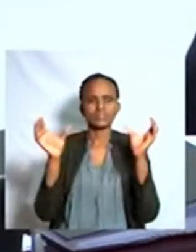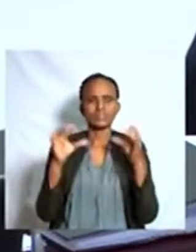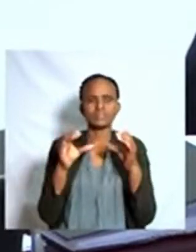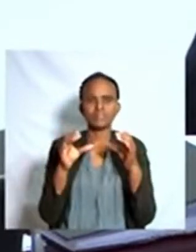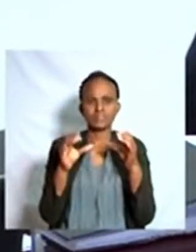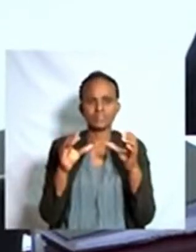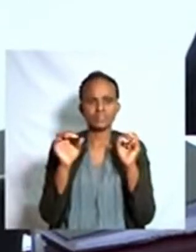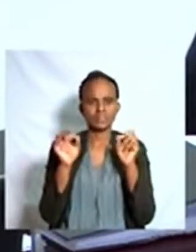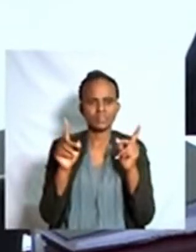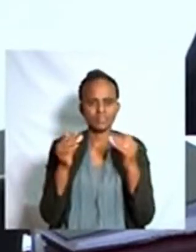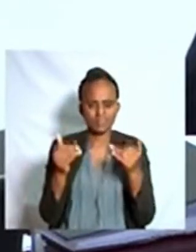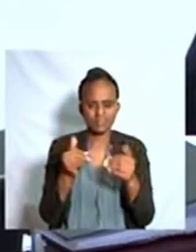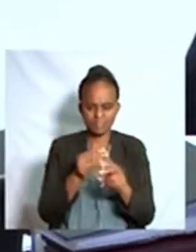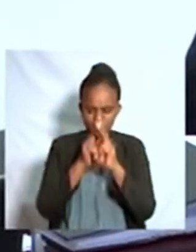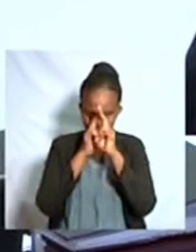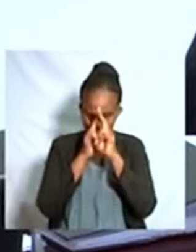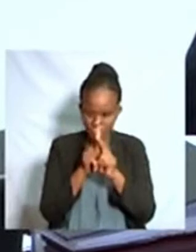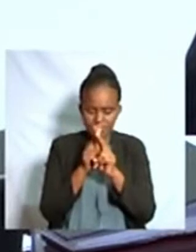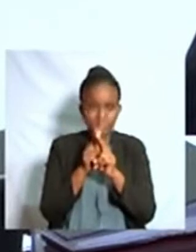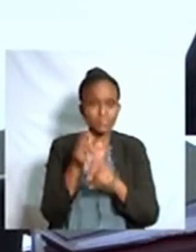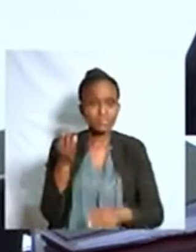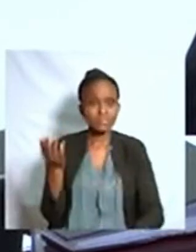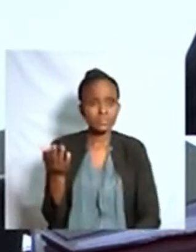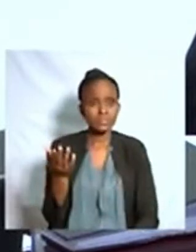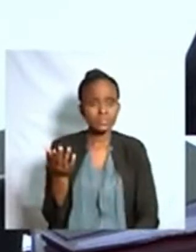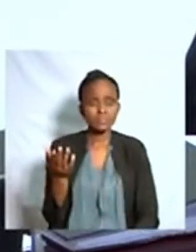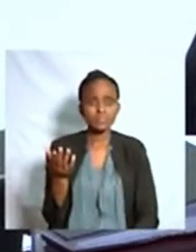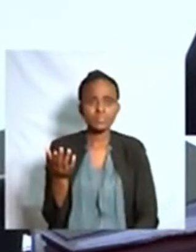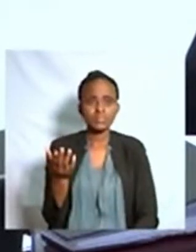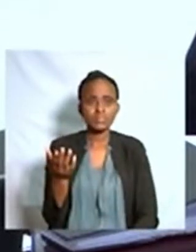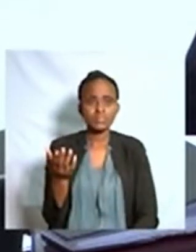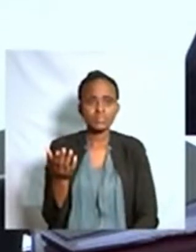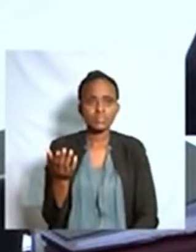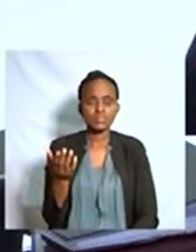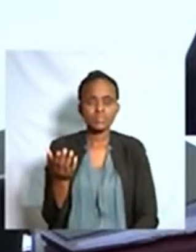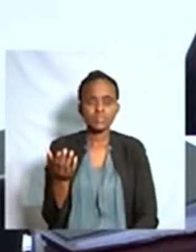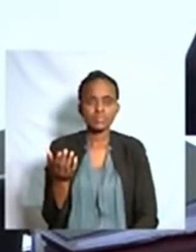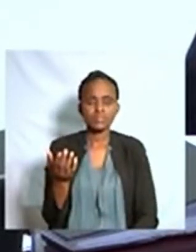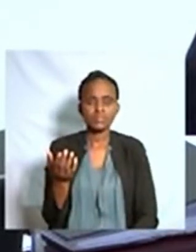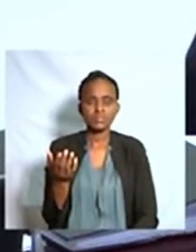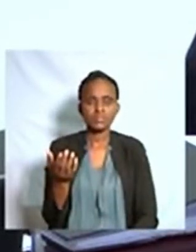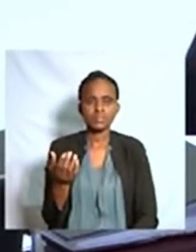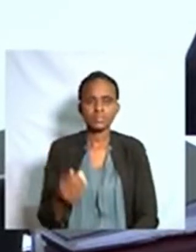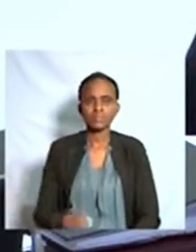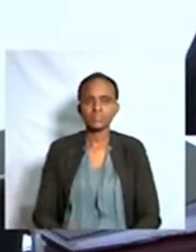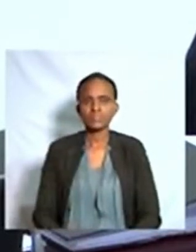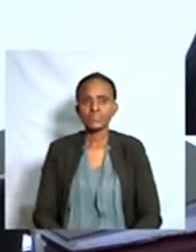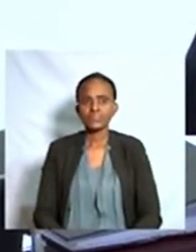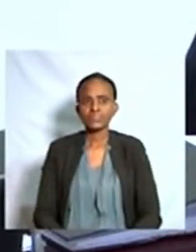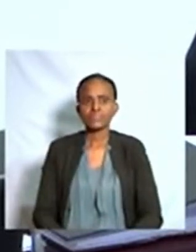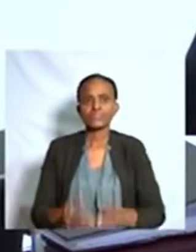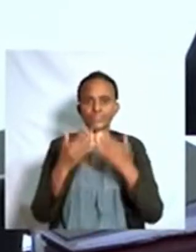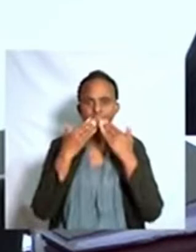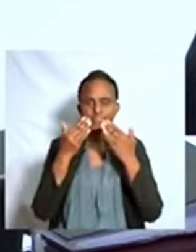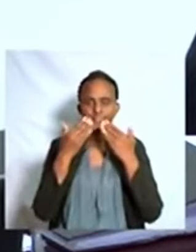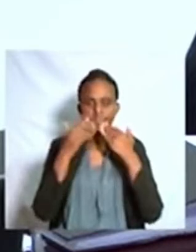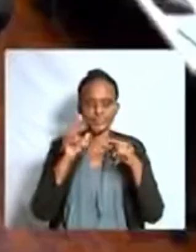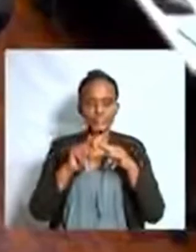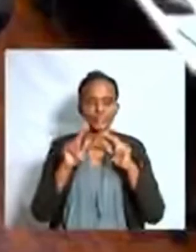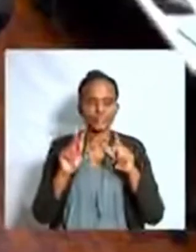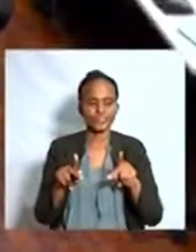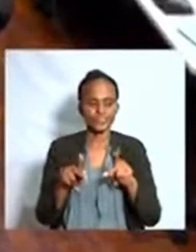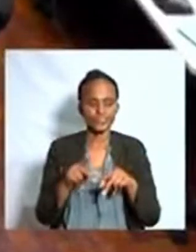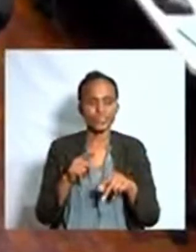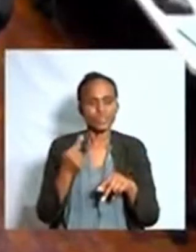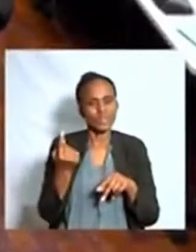right. Honorable Nyambose. Oh, yeah. Honorable Nyambose. Thank you, Chair.